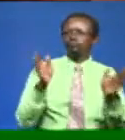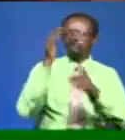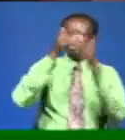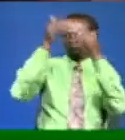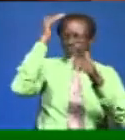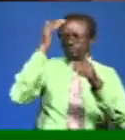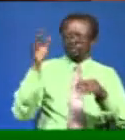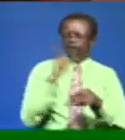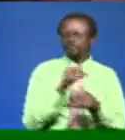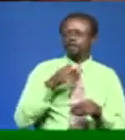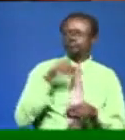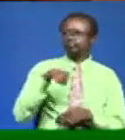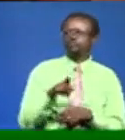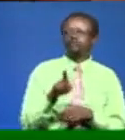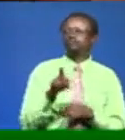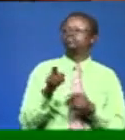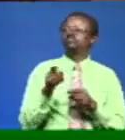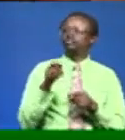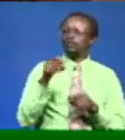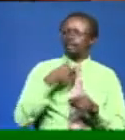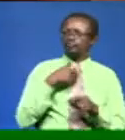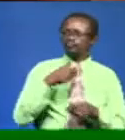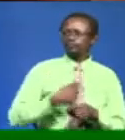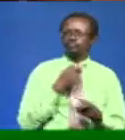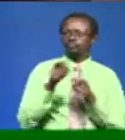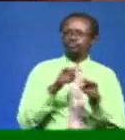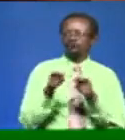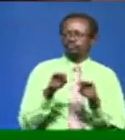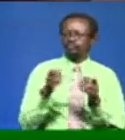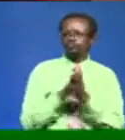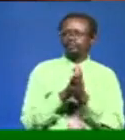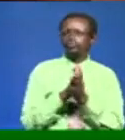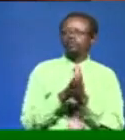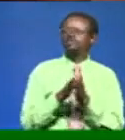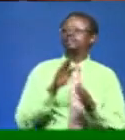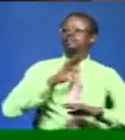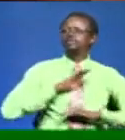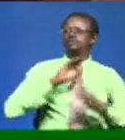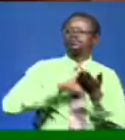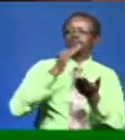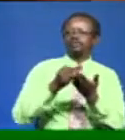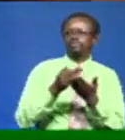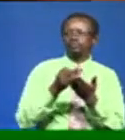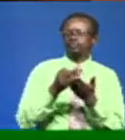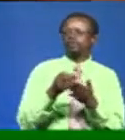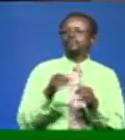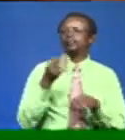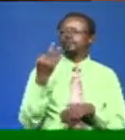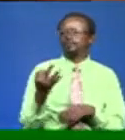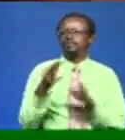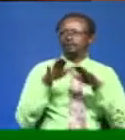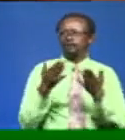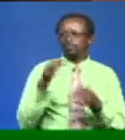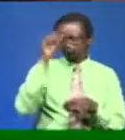solvency by ensuring that there is adequate funding availability? Three, how does the government intend to